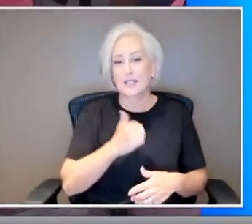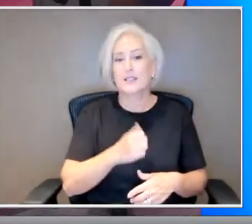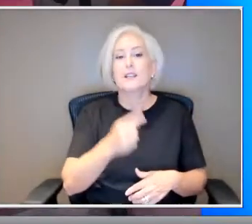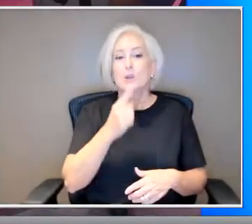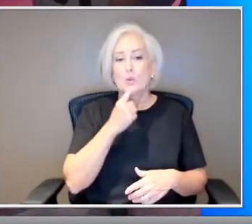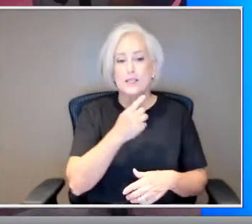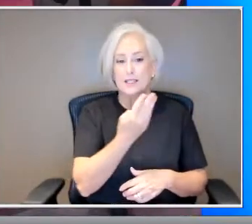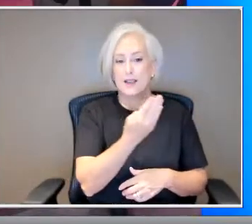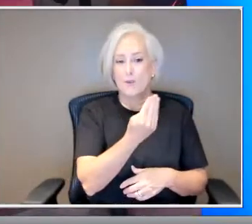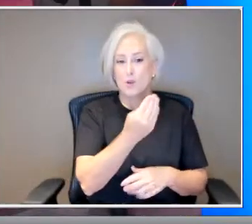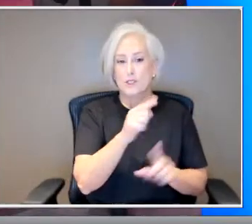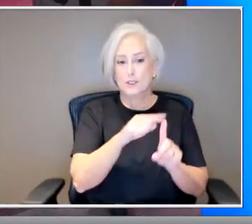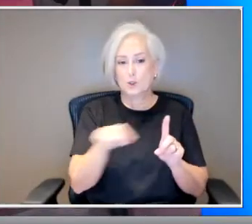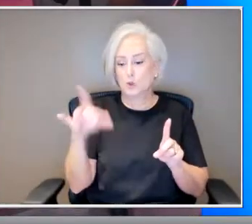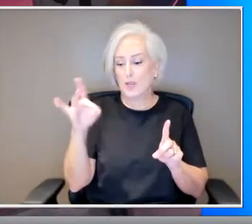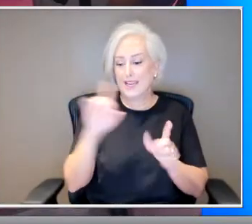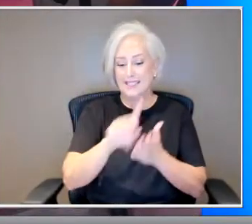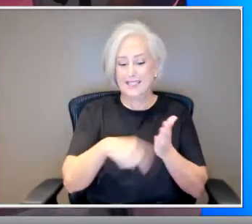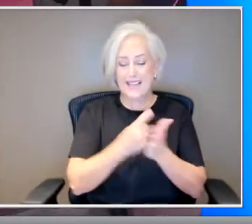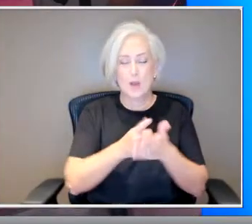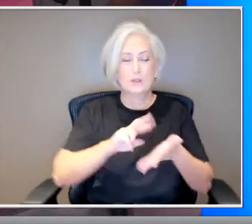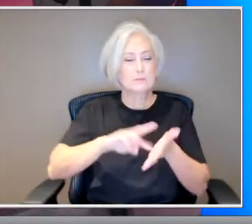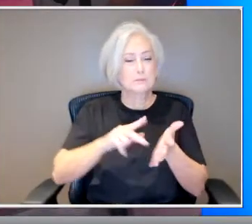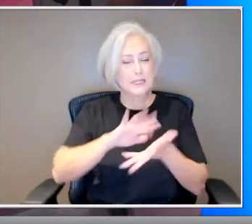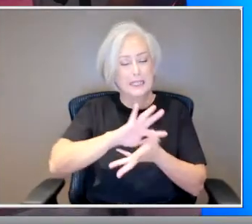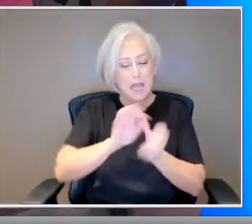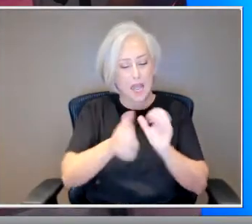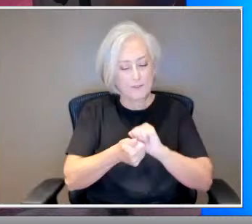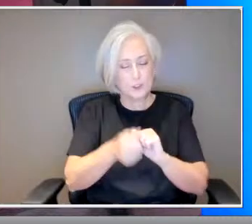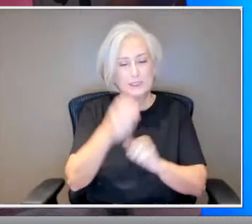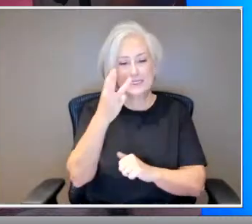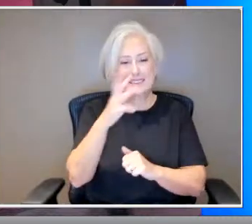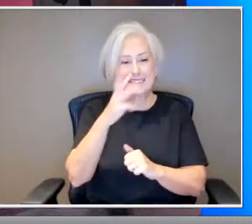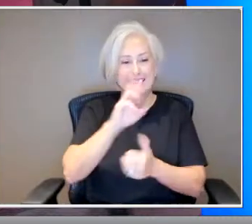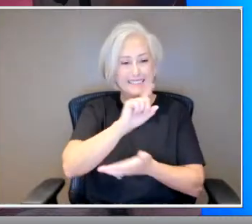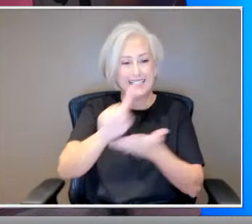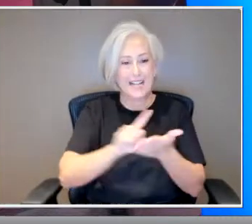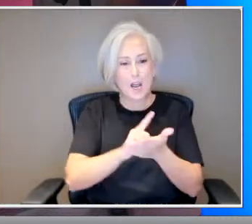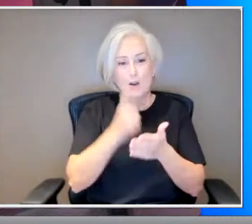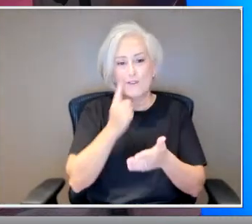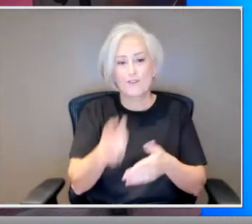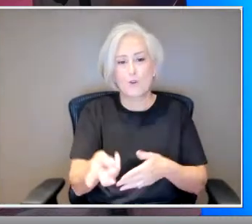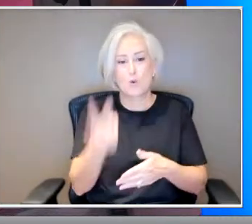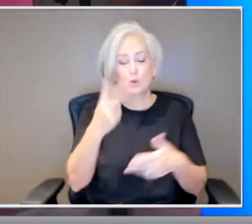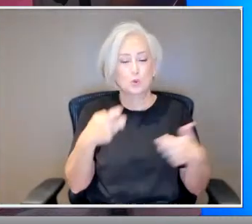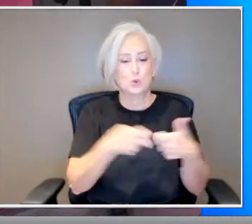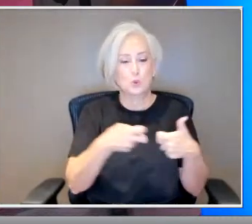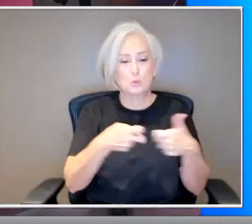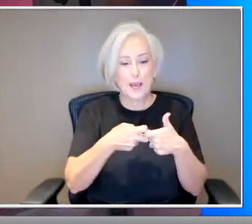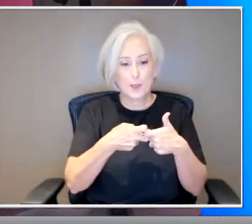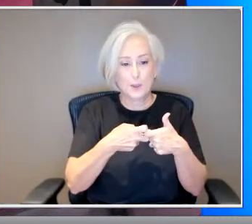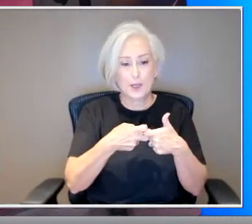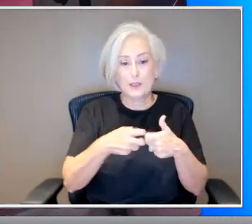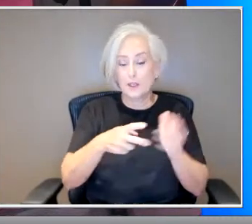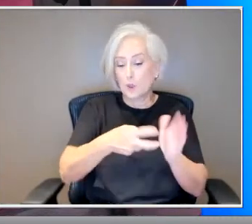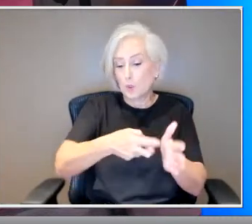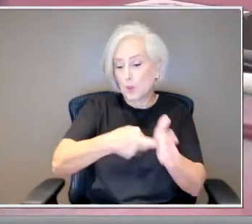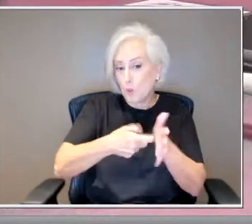16 hours you get off of 2 batteries. Okay. Yep, and they require these